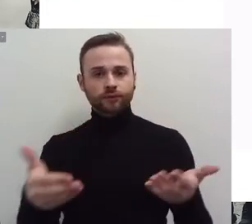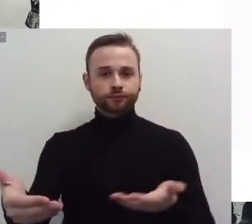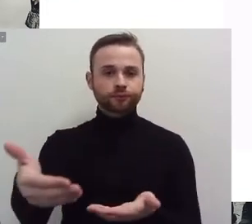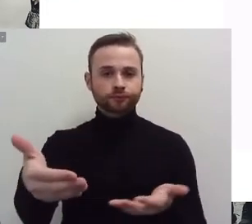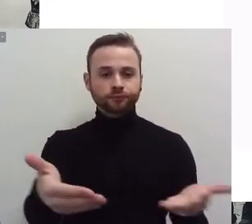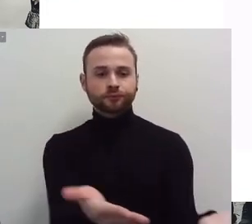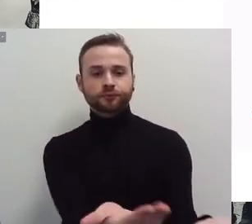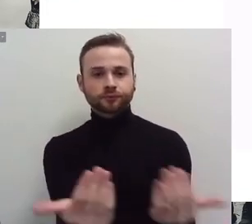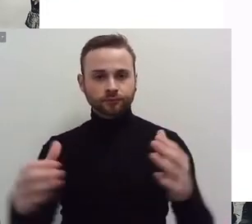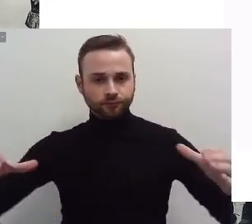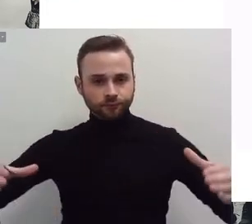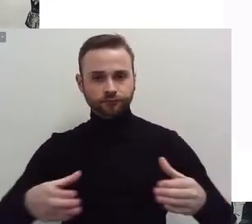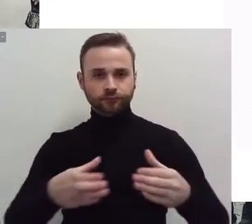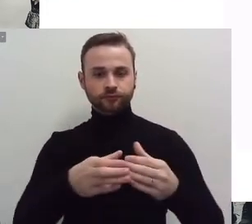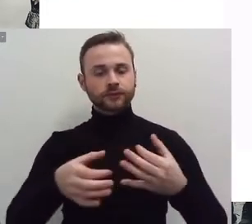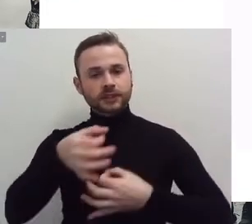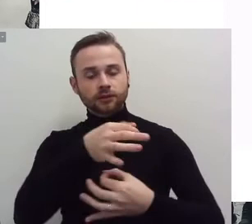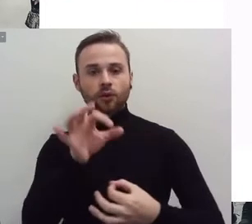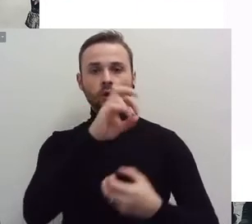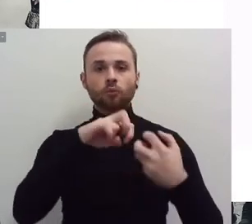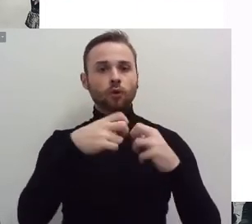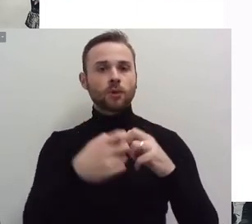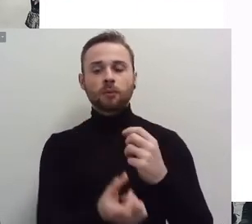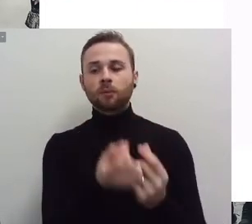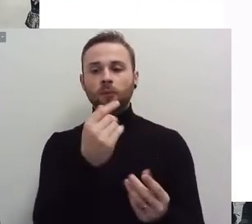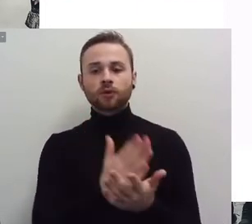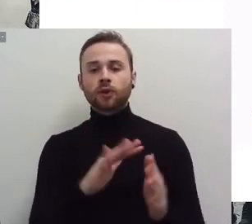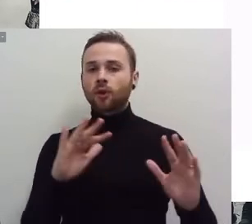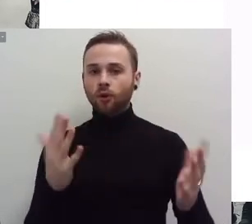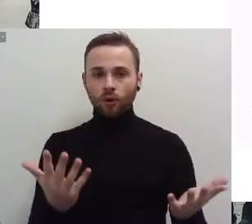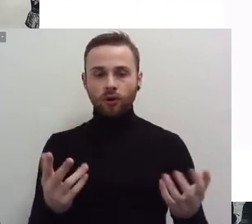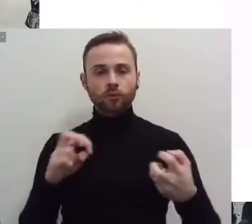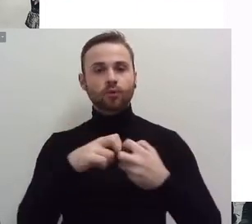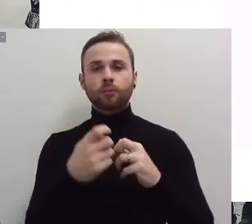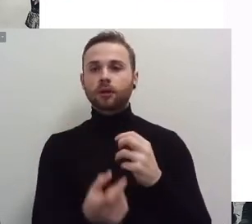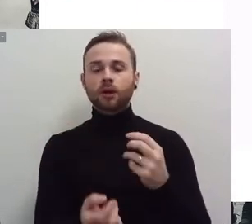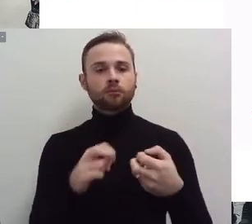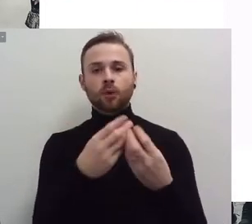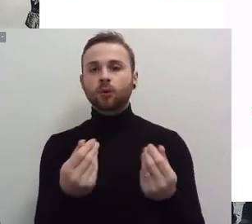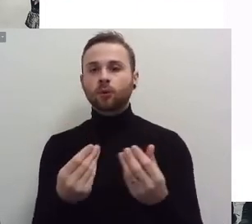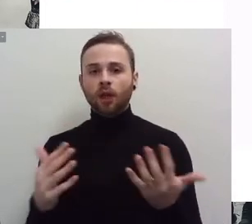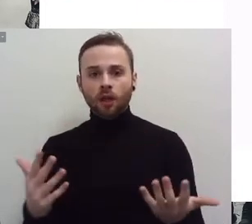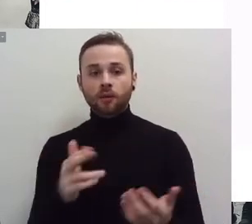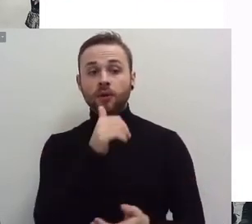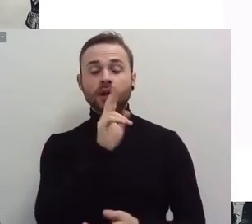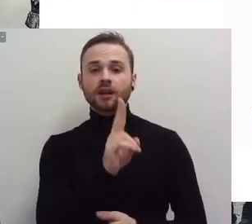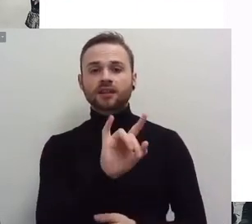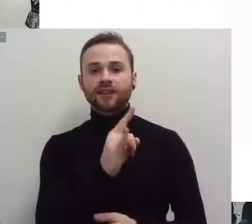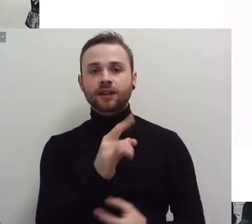service providers, decision makers, policy makers, and other interested parties.